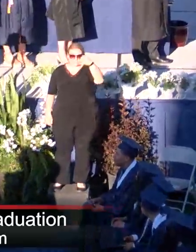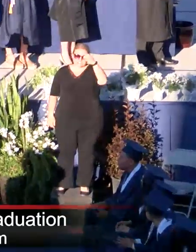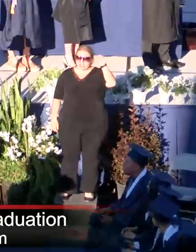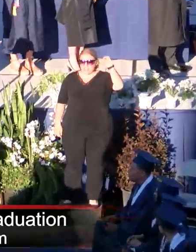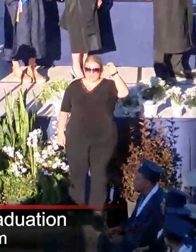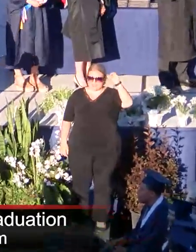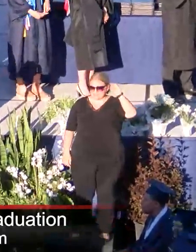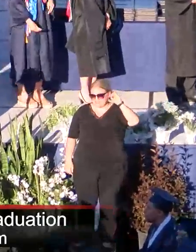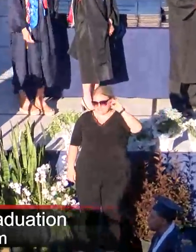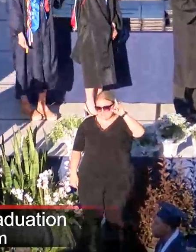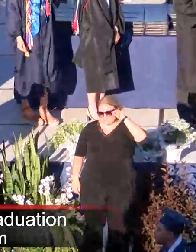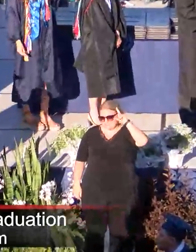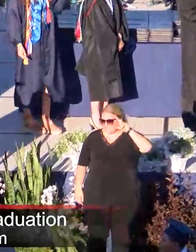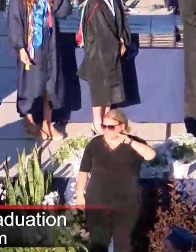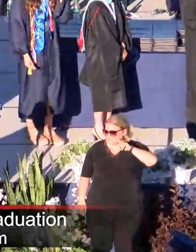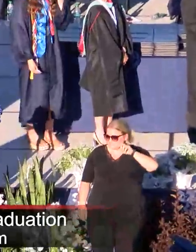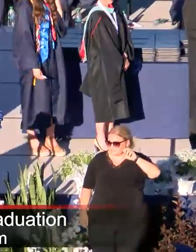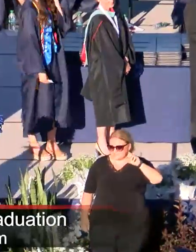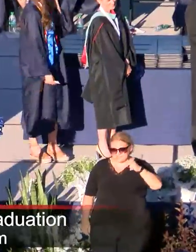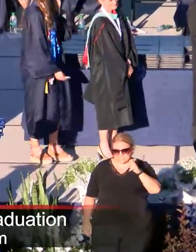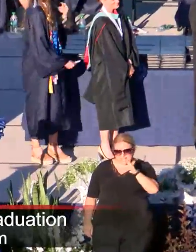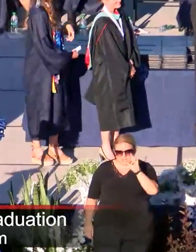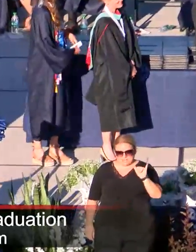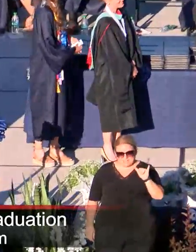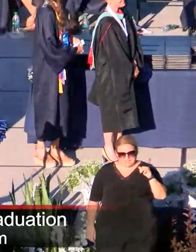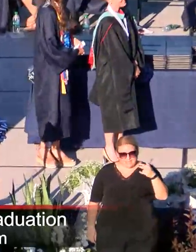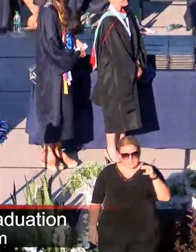Silva. Shelby Hansen.